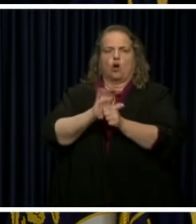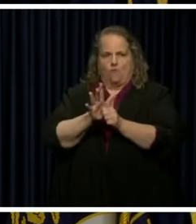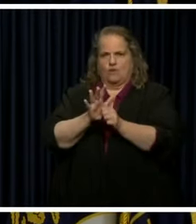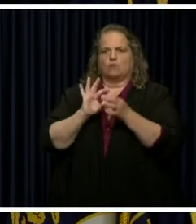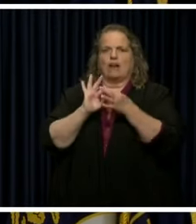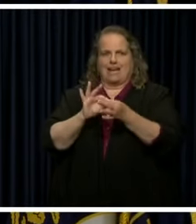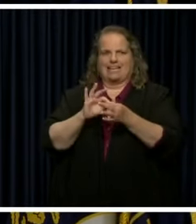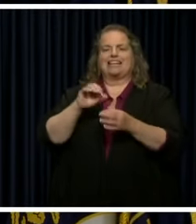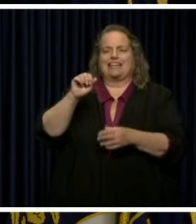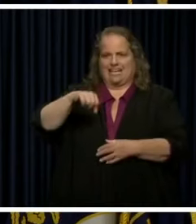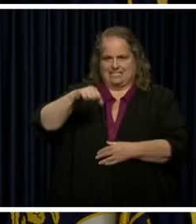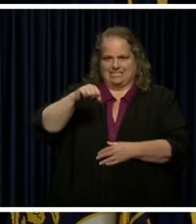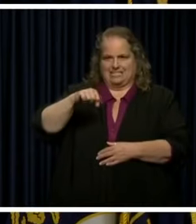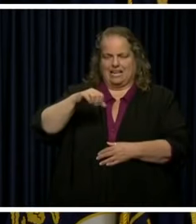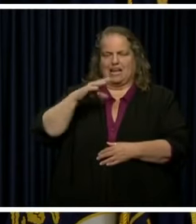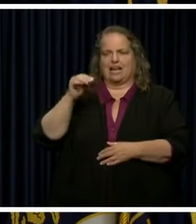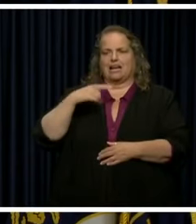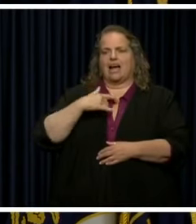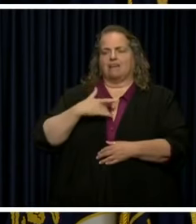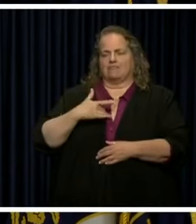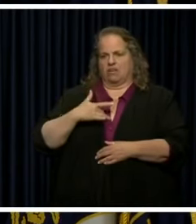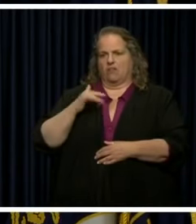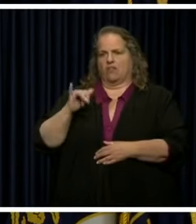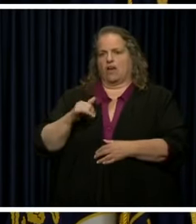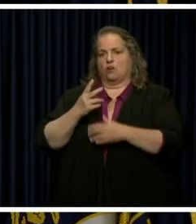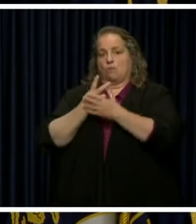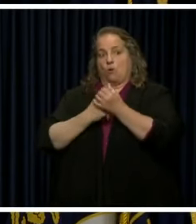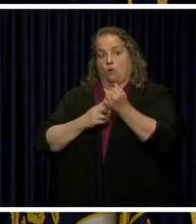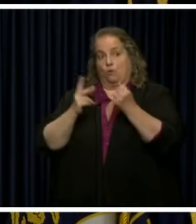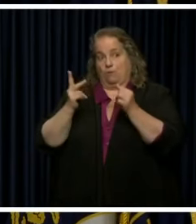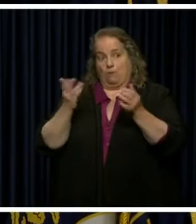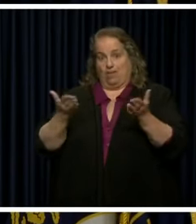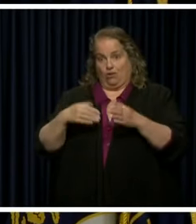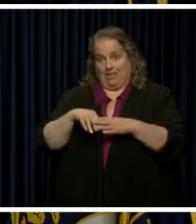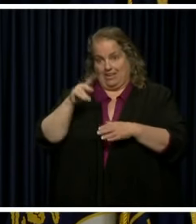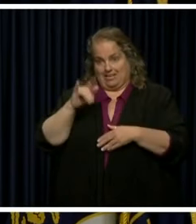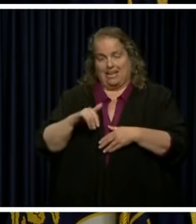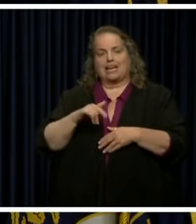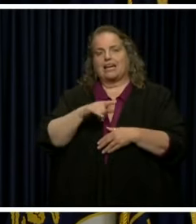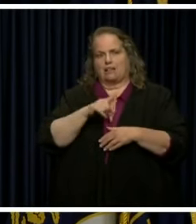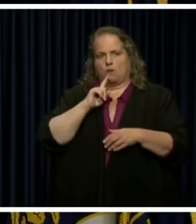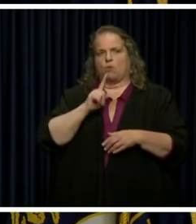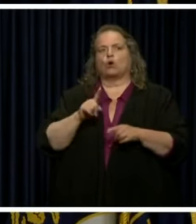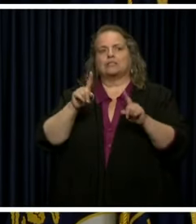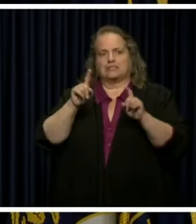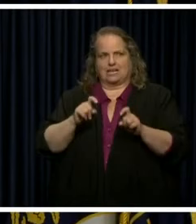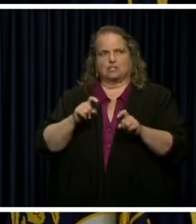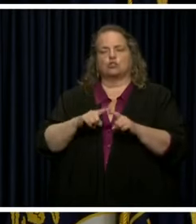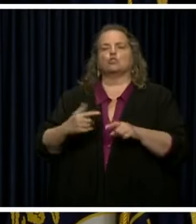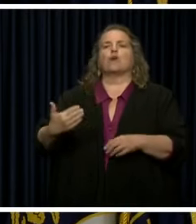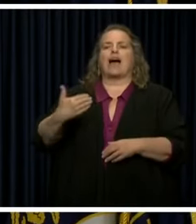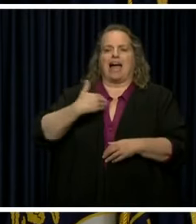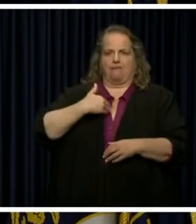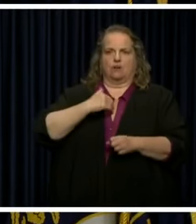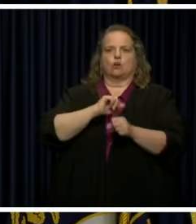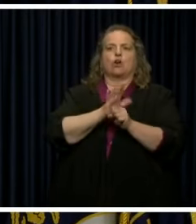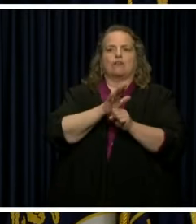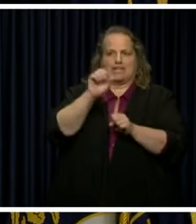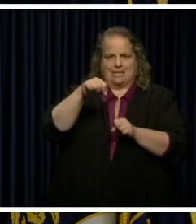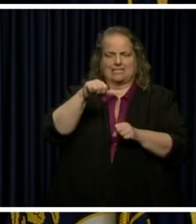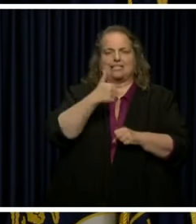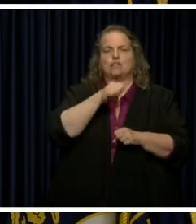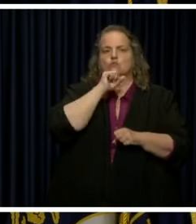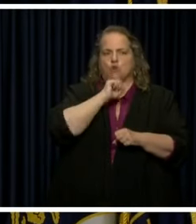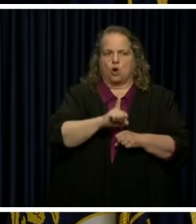absolutely. And I believe both individuals here in Kentucky have tested positive for COVID. I know the 10-year-old did